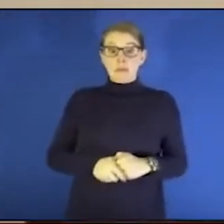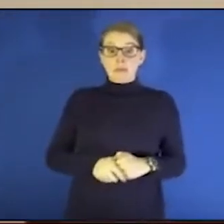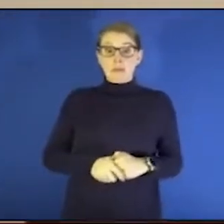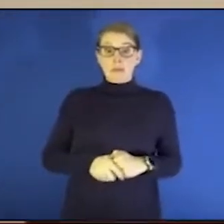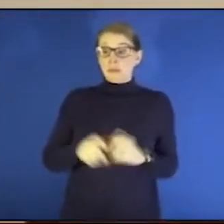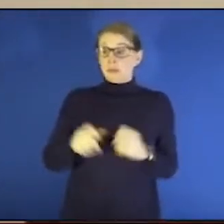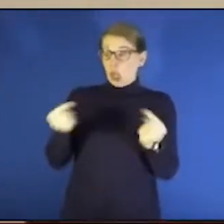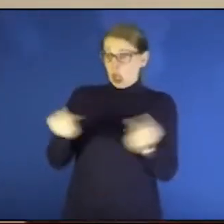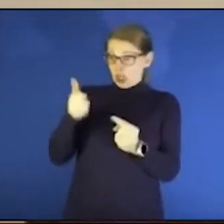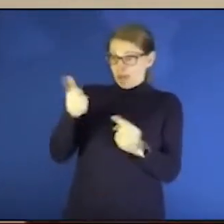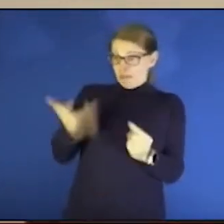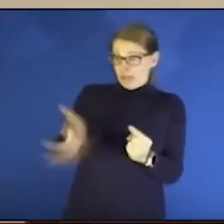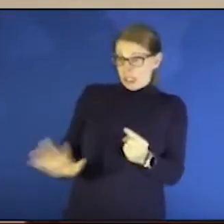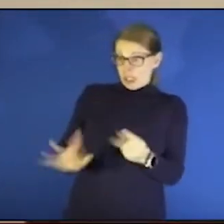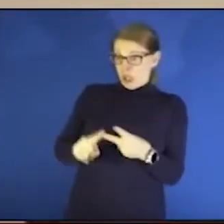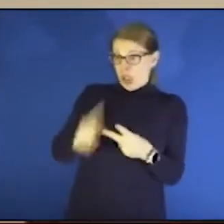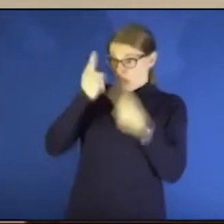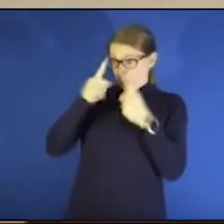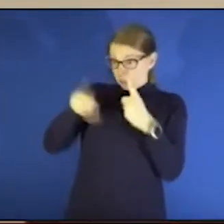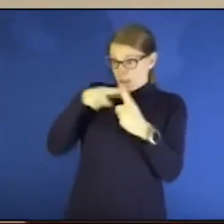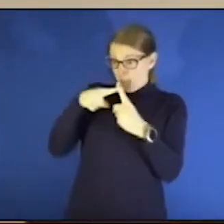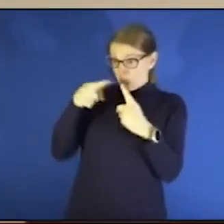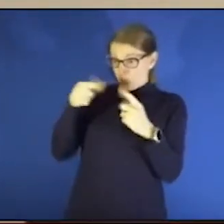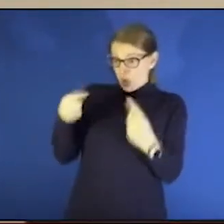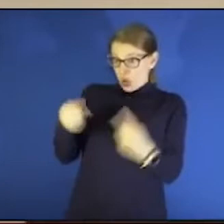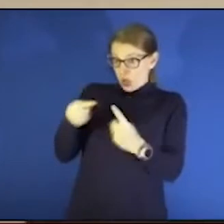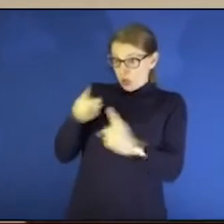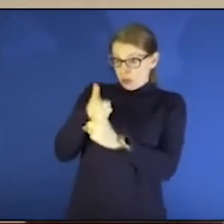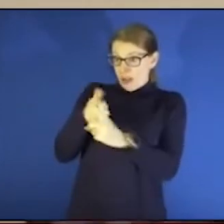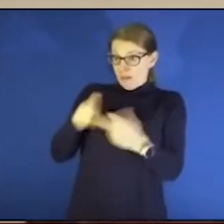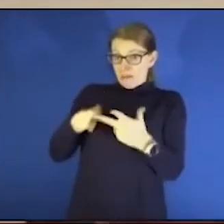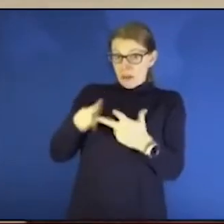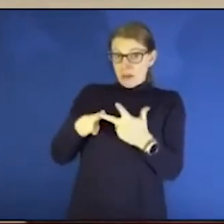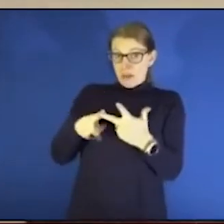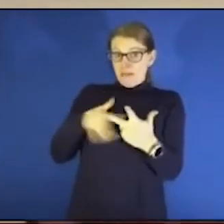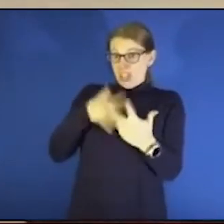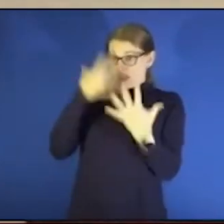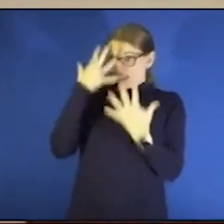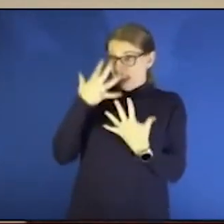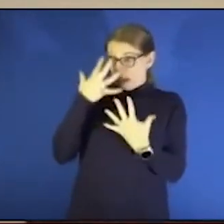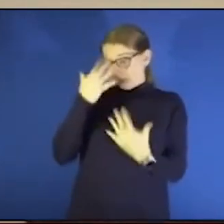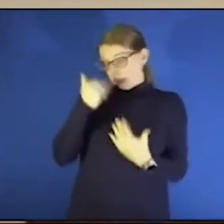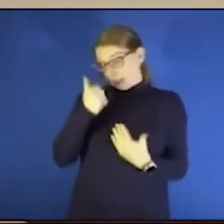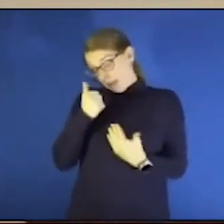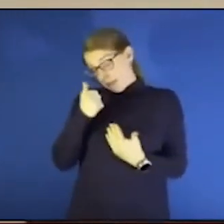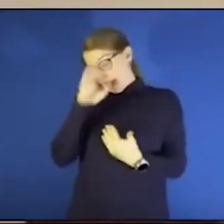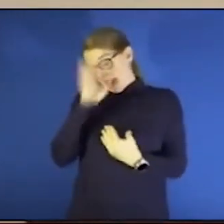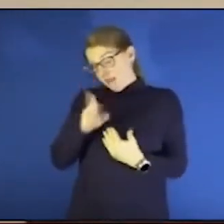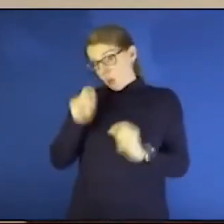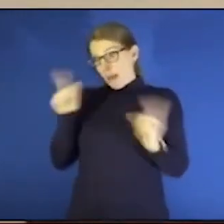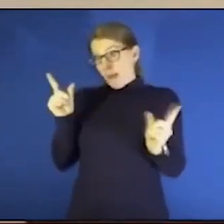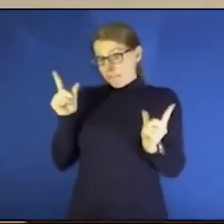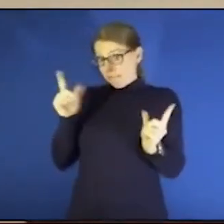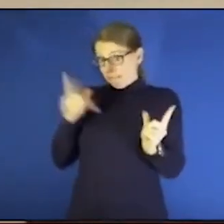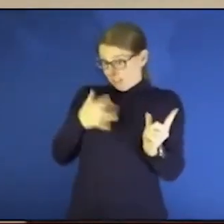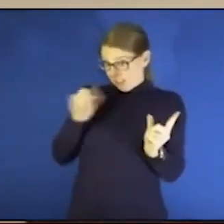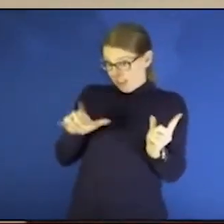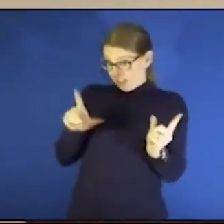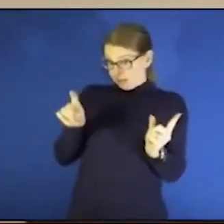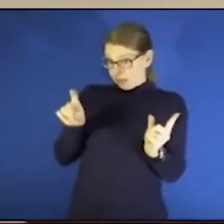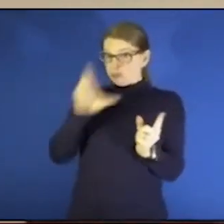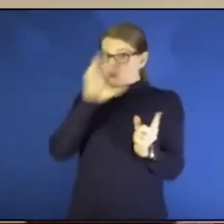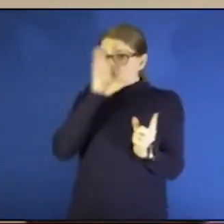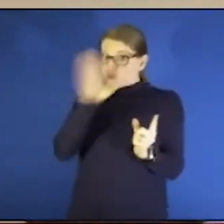hurt yourself? Do you have any thoughts of hurting yourself? Do you ever feel so sad you feel like falling asleep and never waking up? Those are very direct questions you can